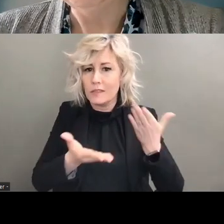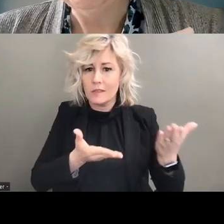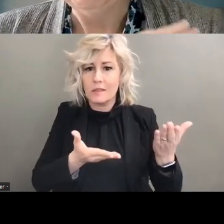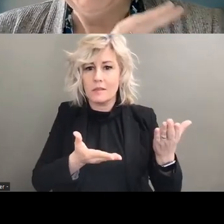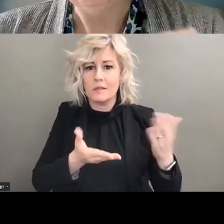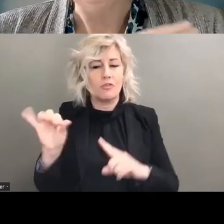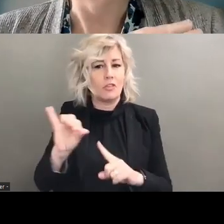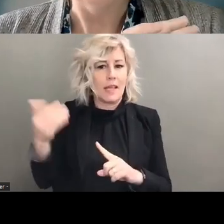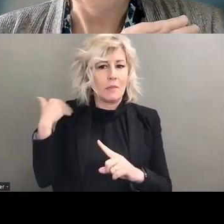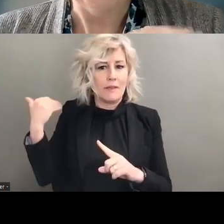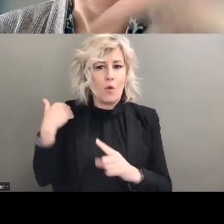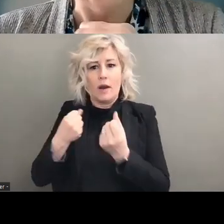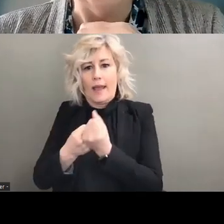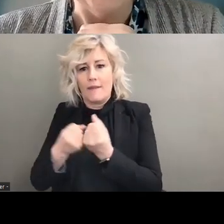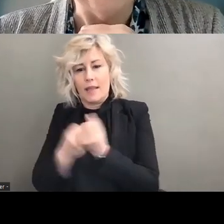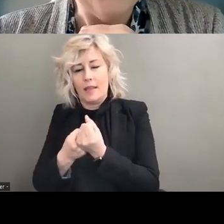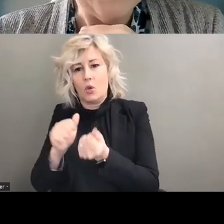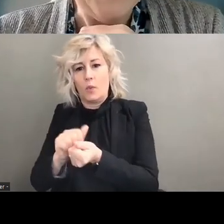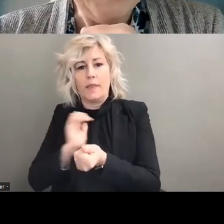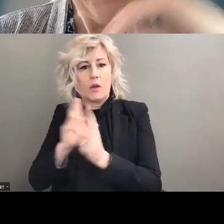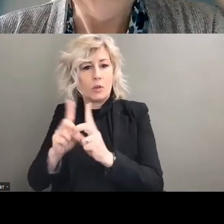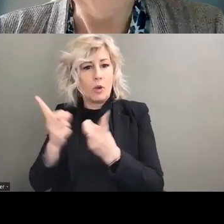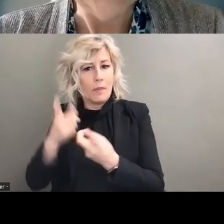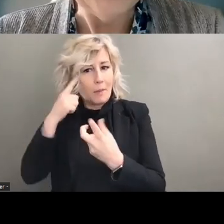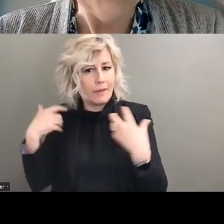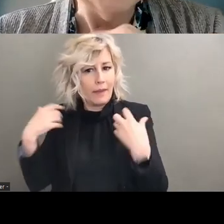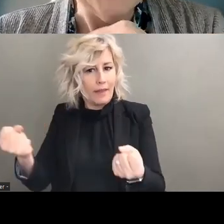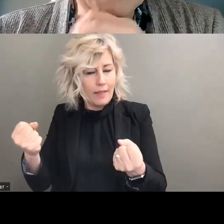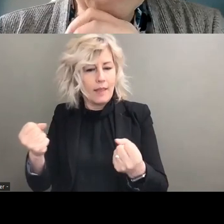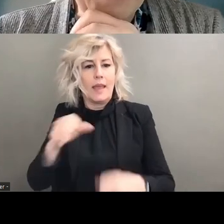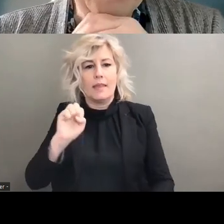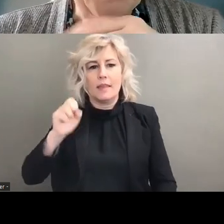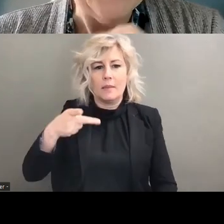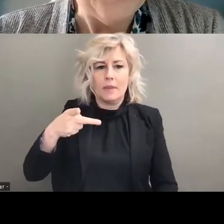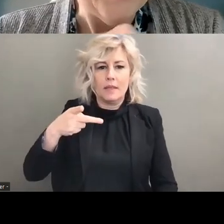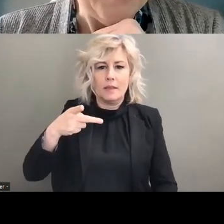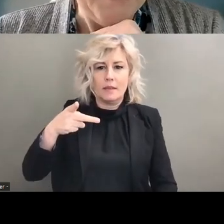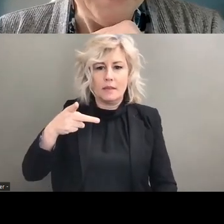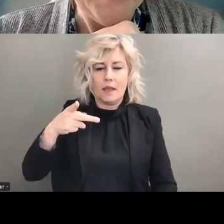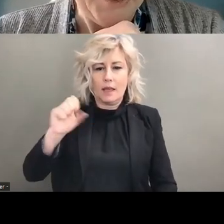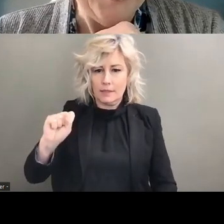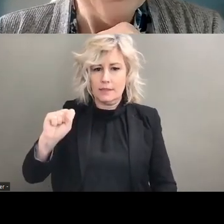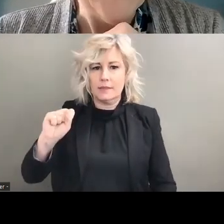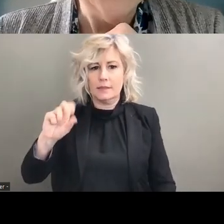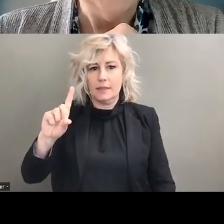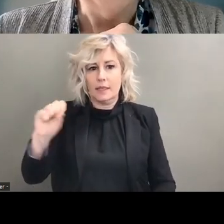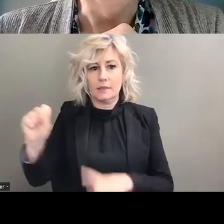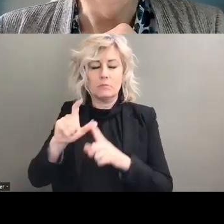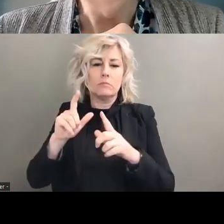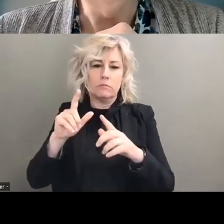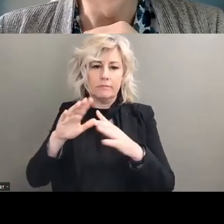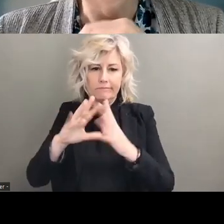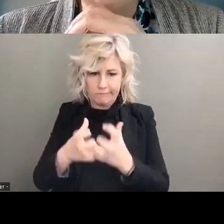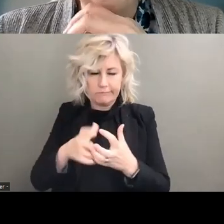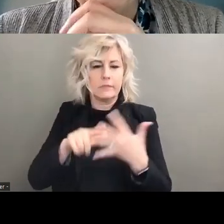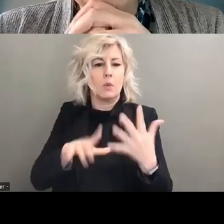were doing and advocating for with our Department of Mental Health and the EPSDT matter I spoke a few minutes ago. All